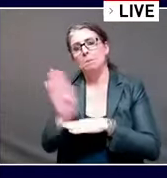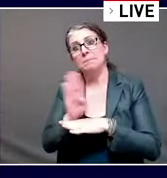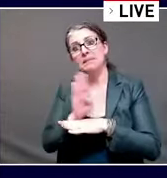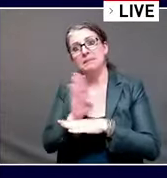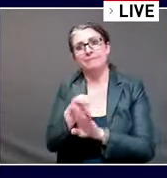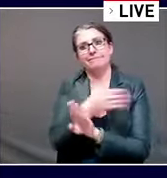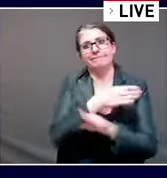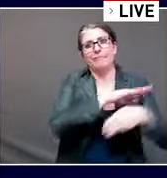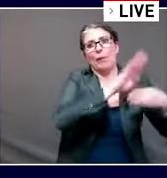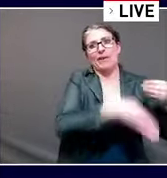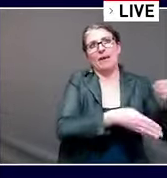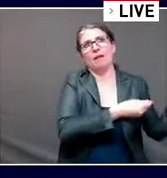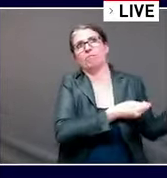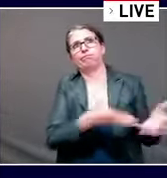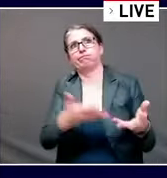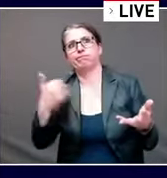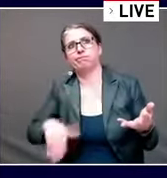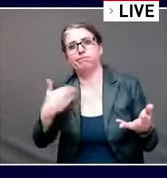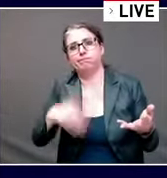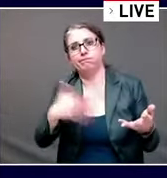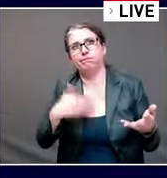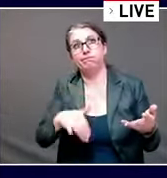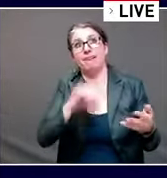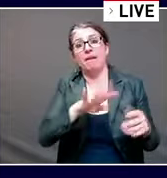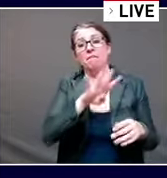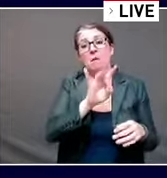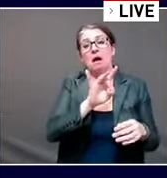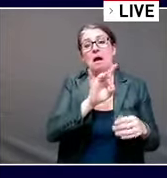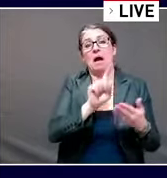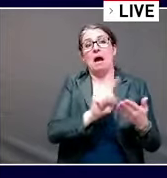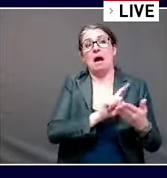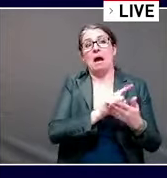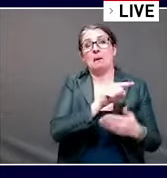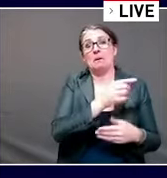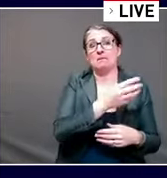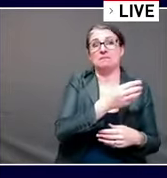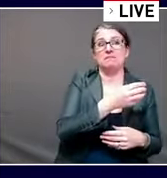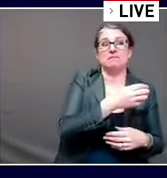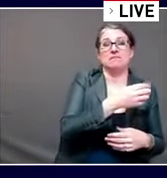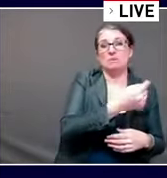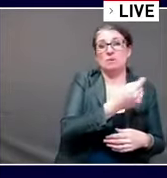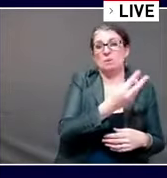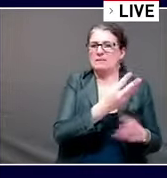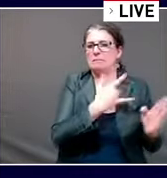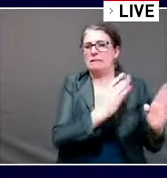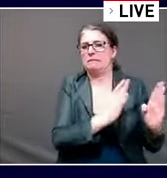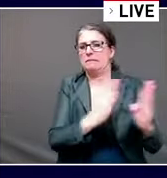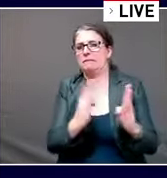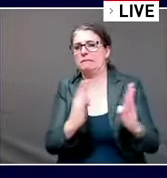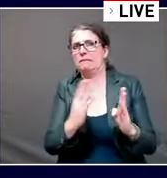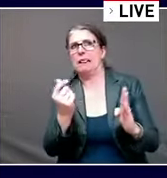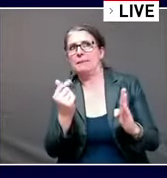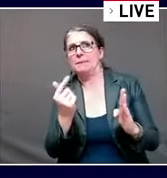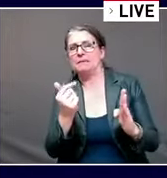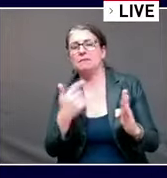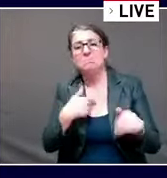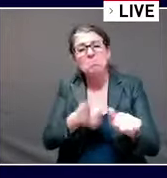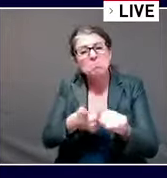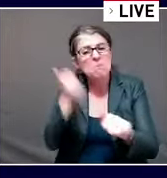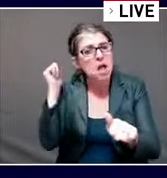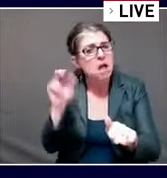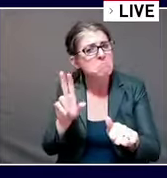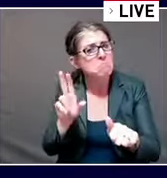55 or so. But no, I'm not aware of a significant backlog. And can I just ask you, we were hearing that there